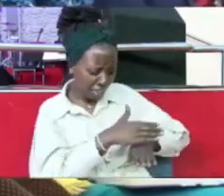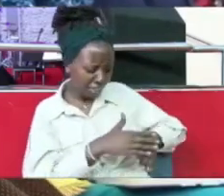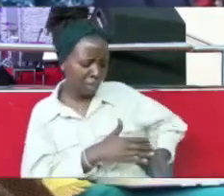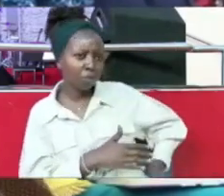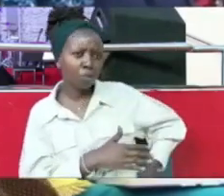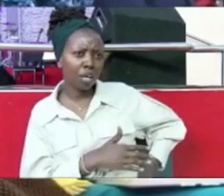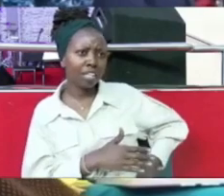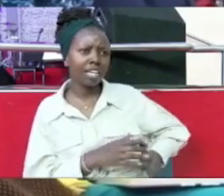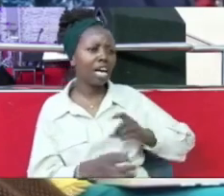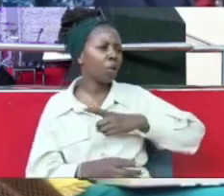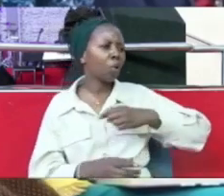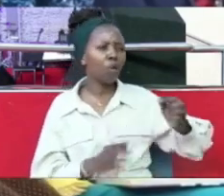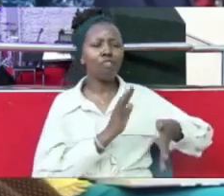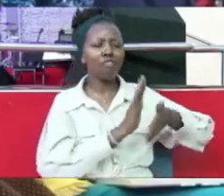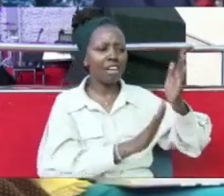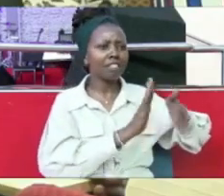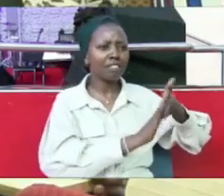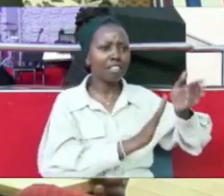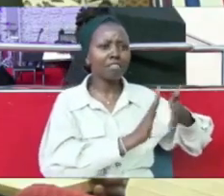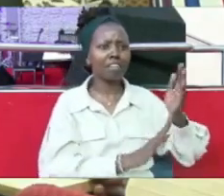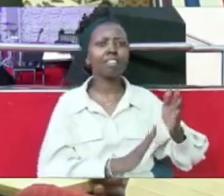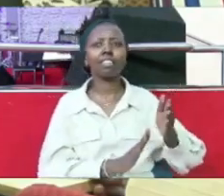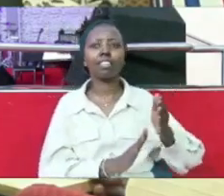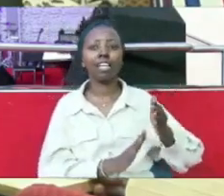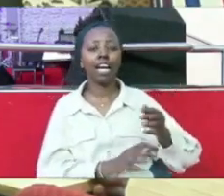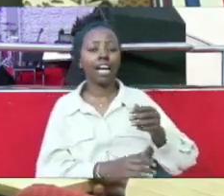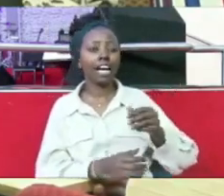And it was an admission letter.